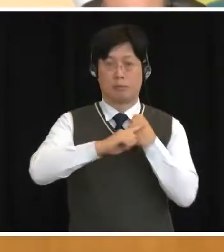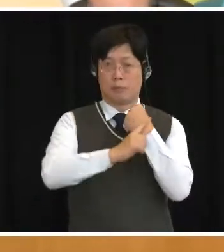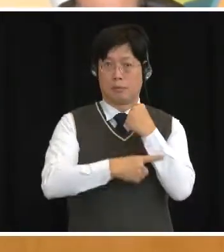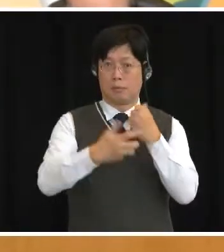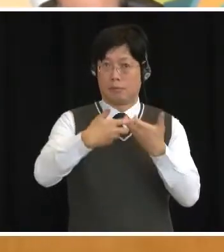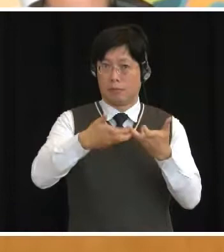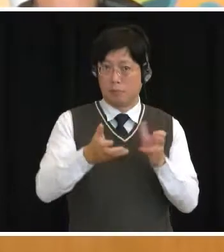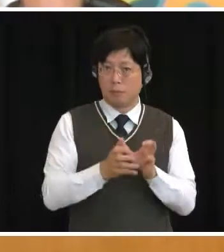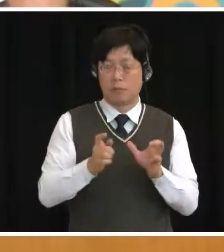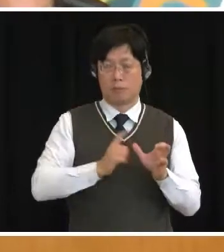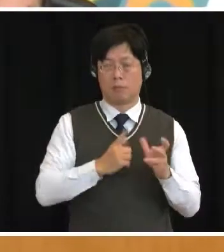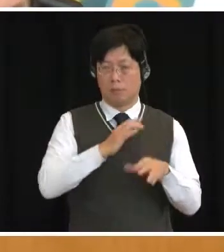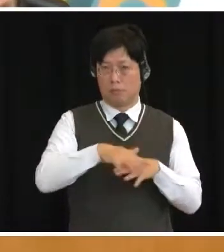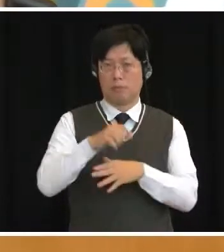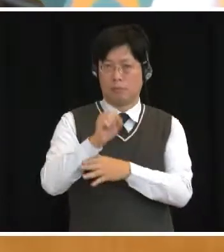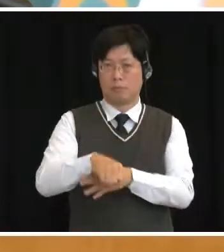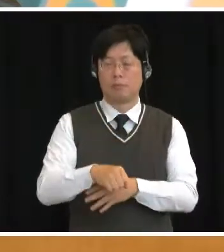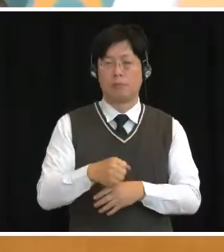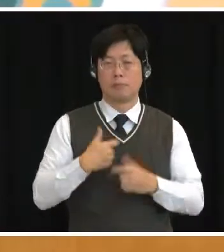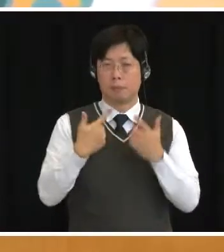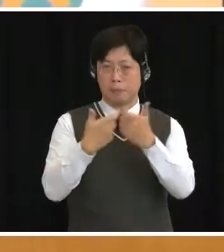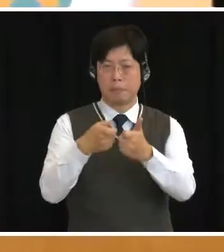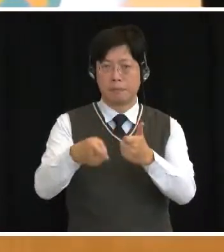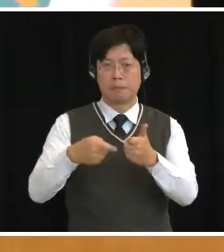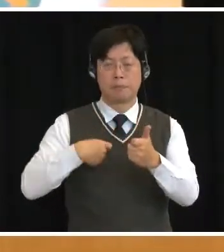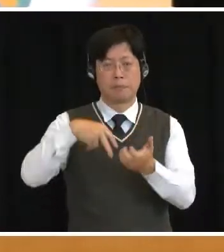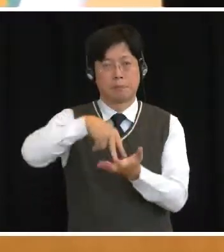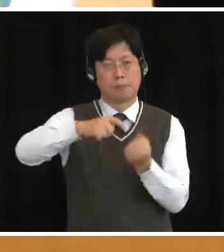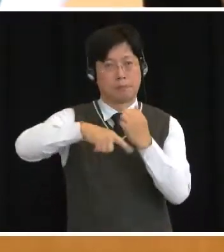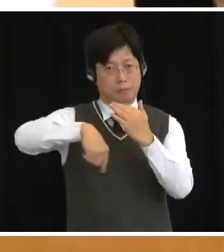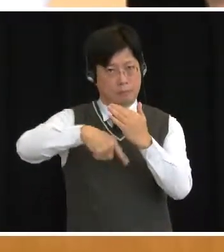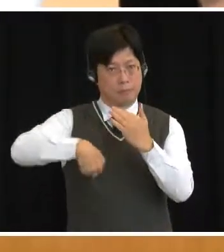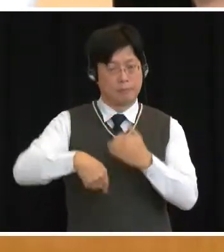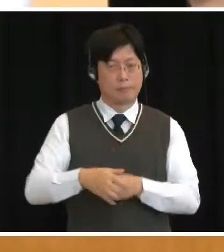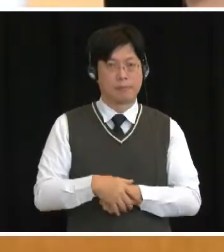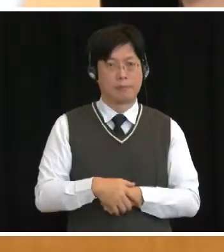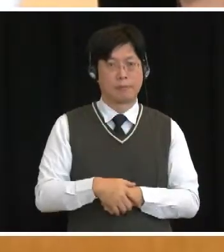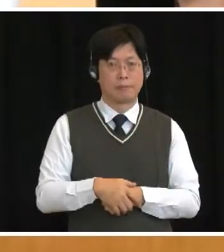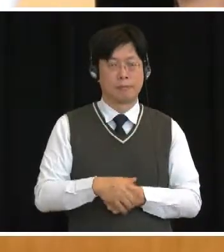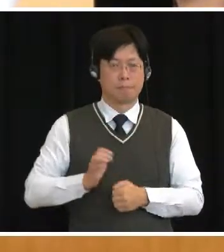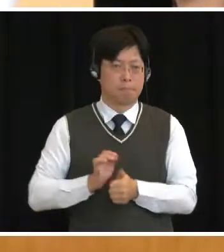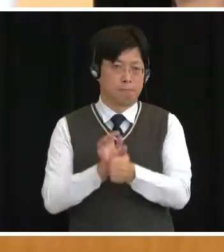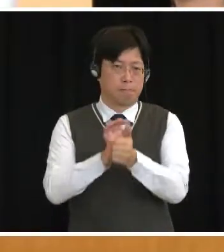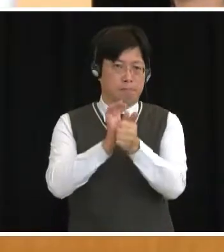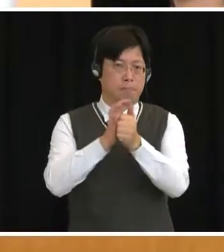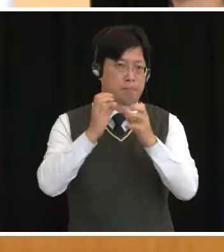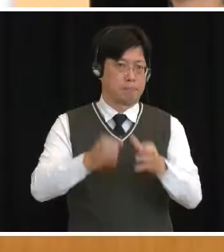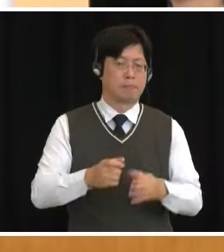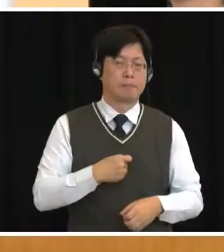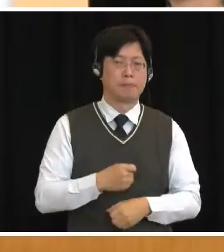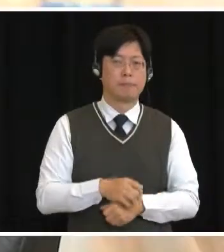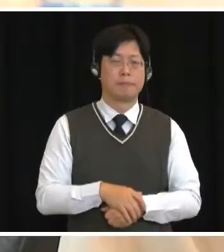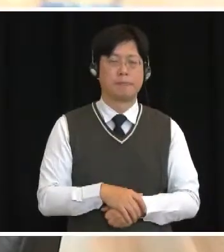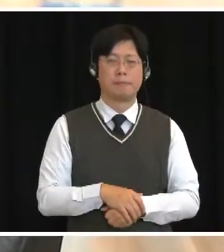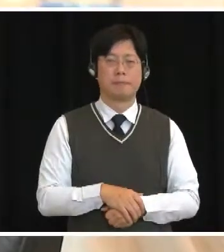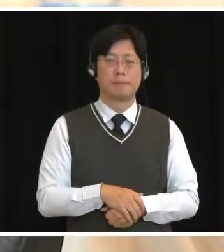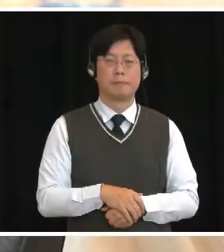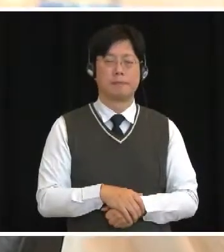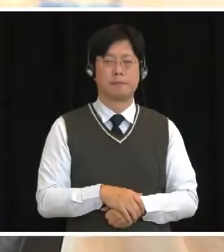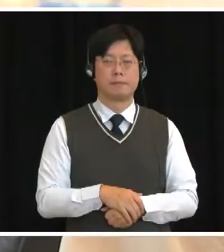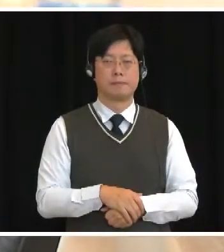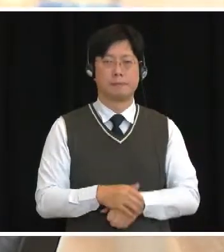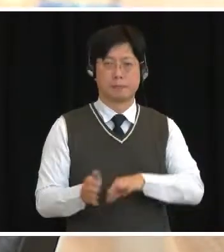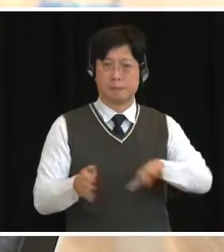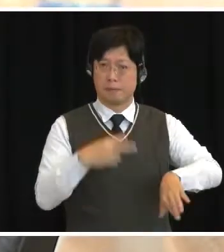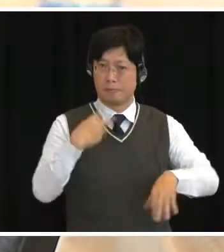and the review process is still ongoing. We will also keep watching